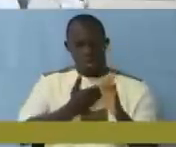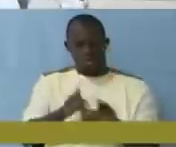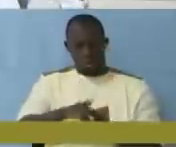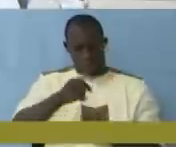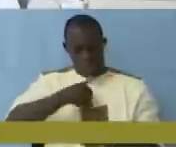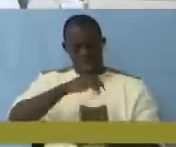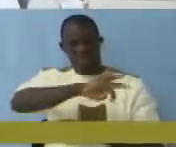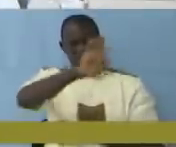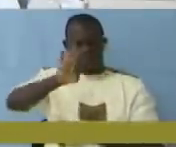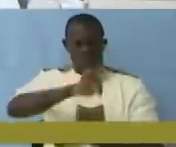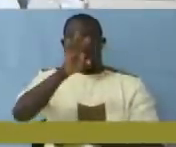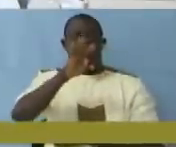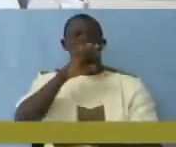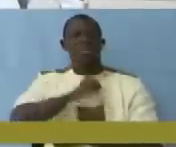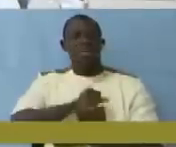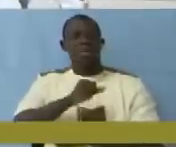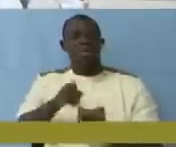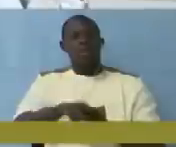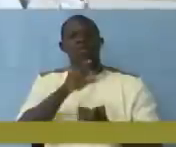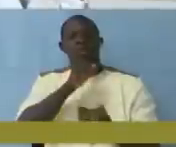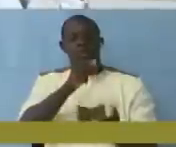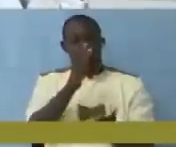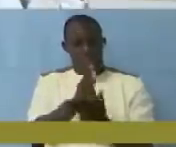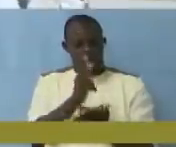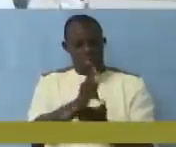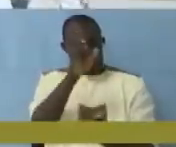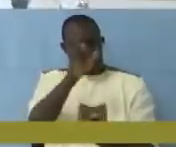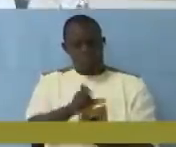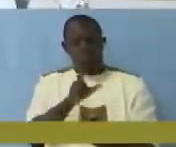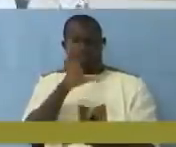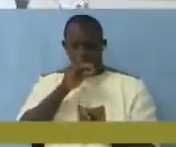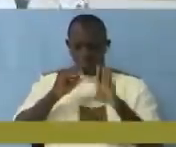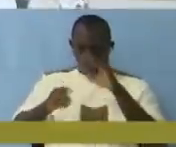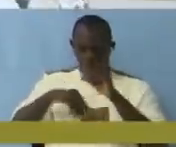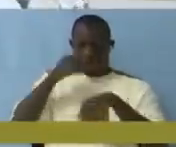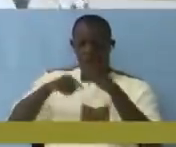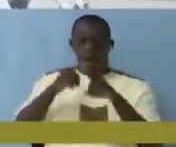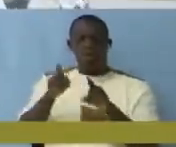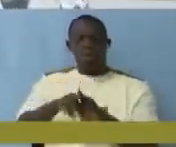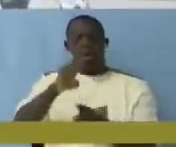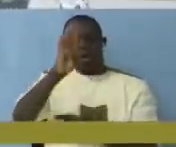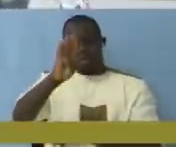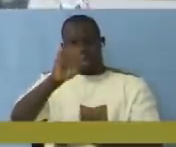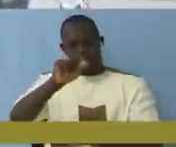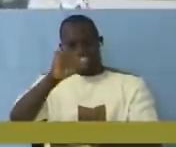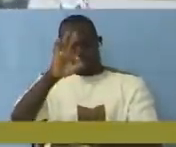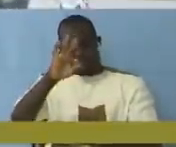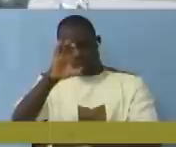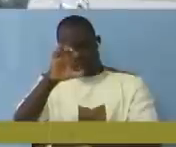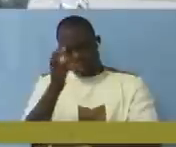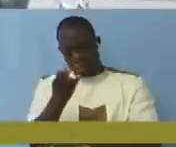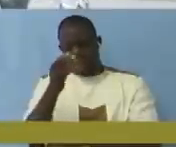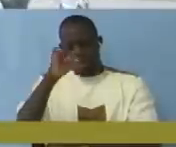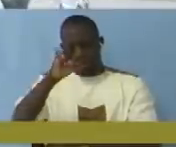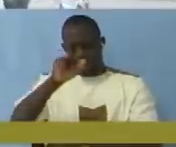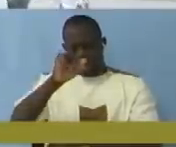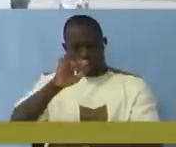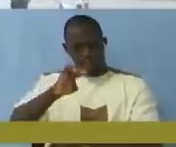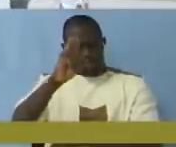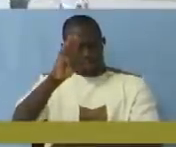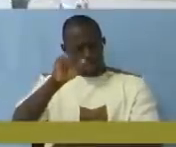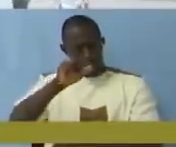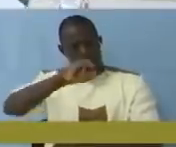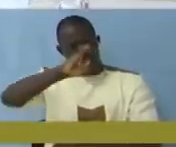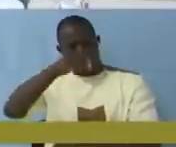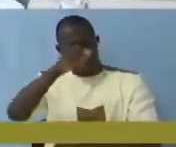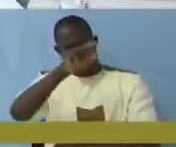let's address the accusation of Bachamba Jallow. We are not addressing the accusation of another person. You brought in